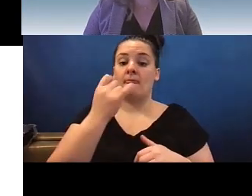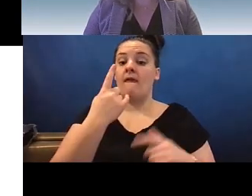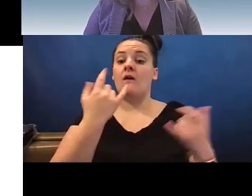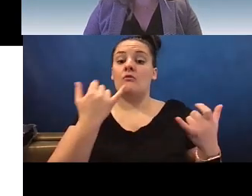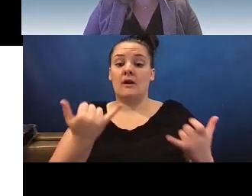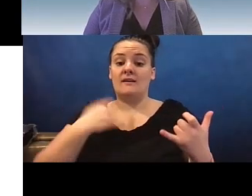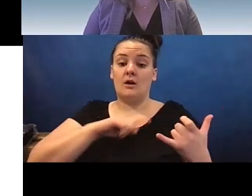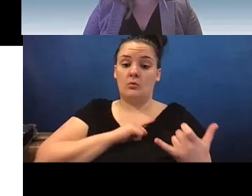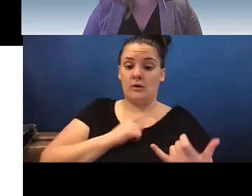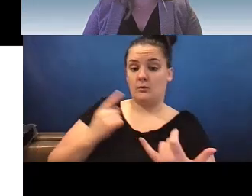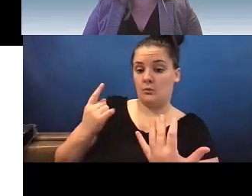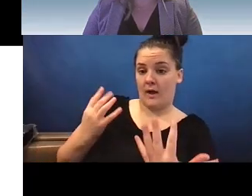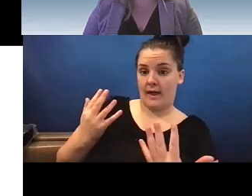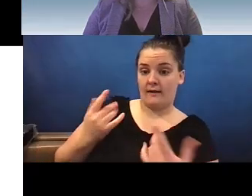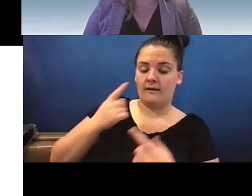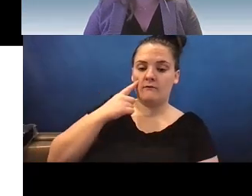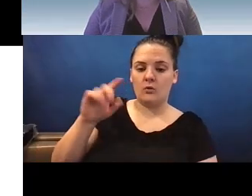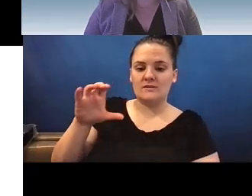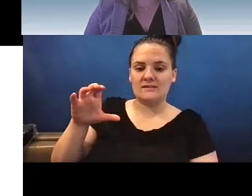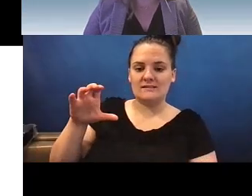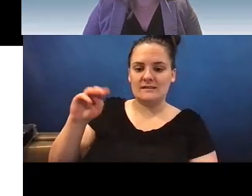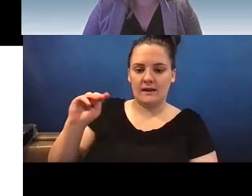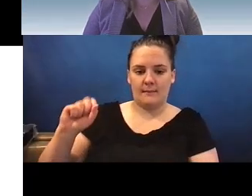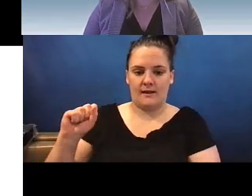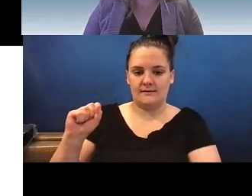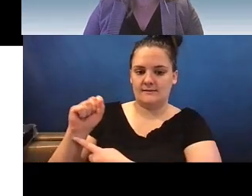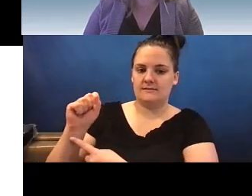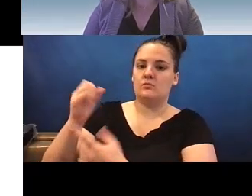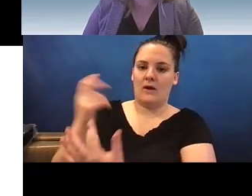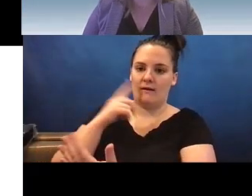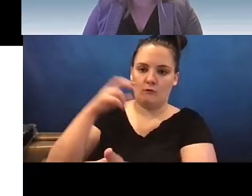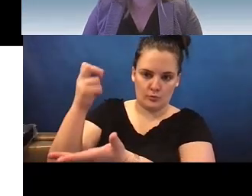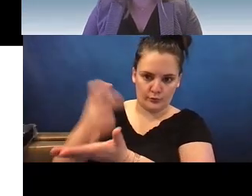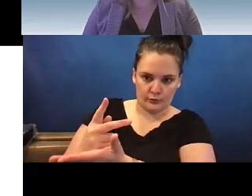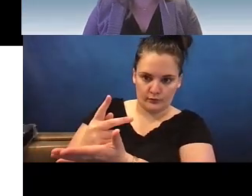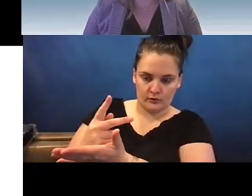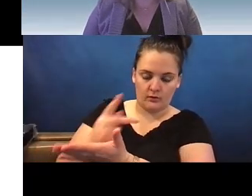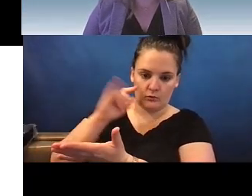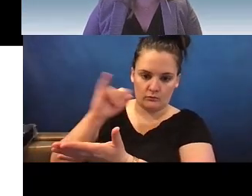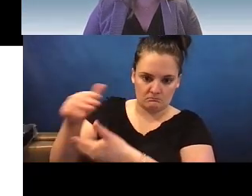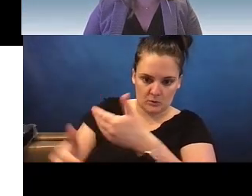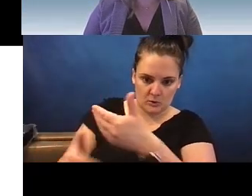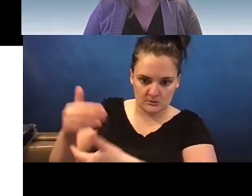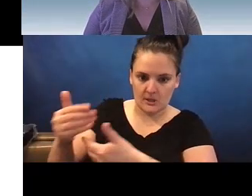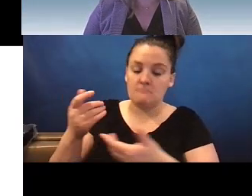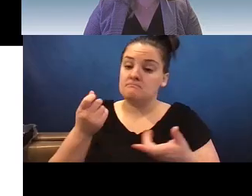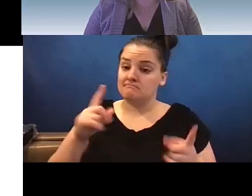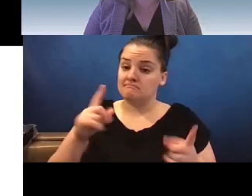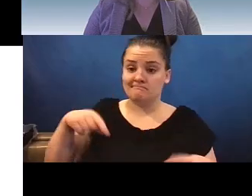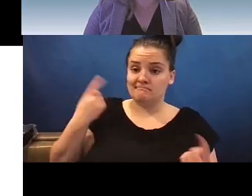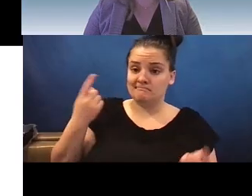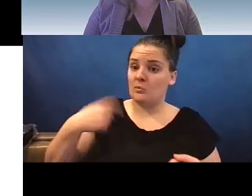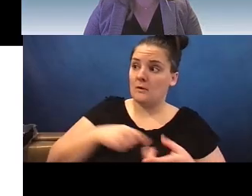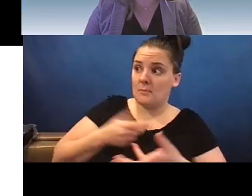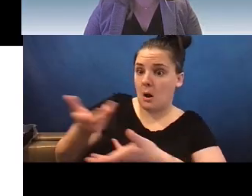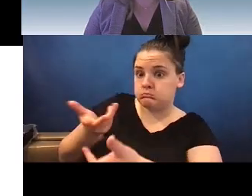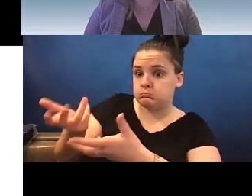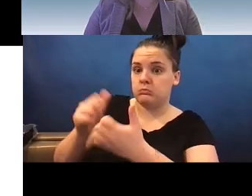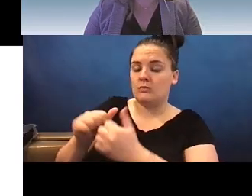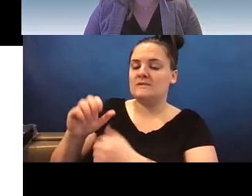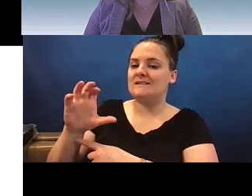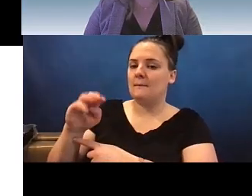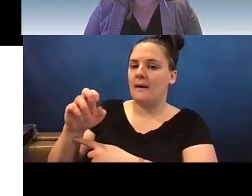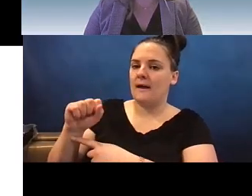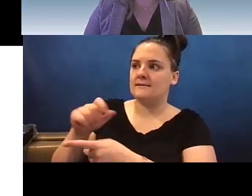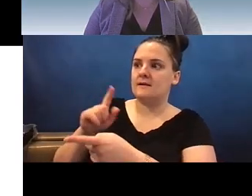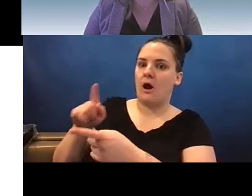receive approval, we will implement the payments. We've been in communication with CMS to answer any questions they